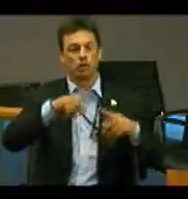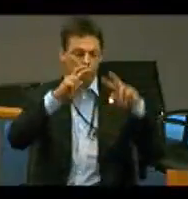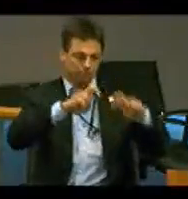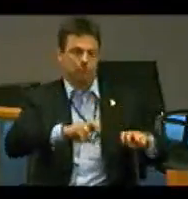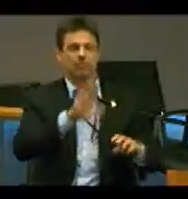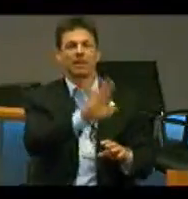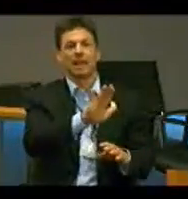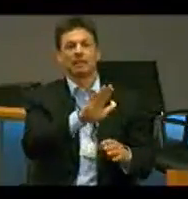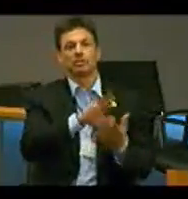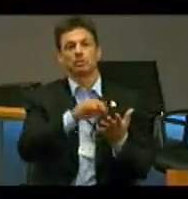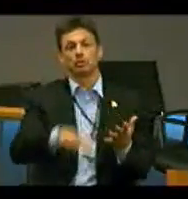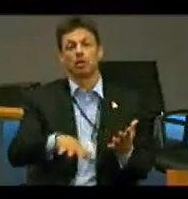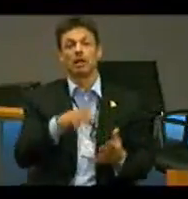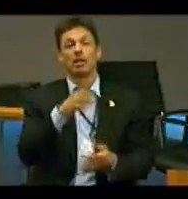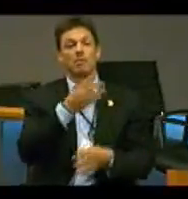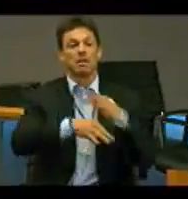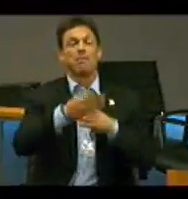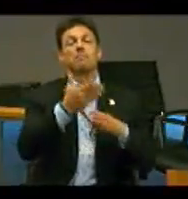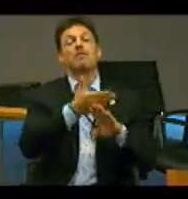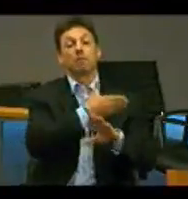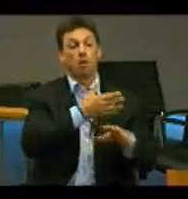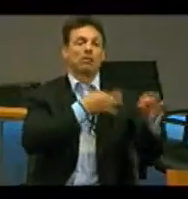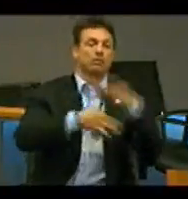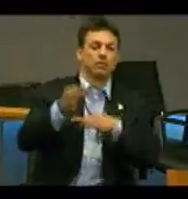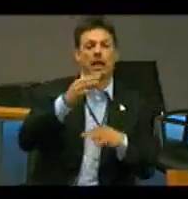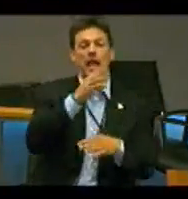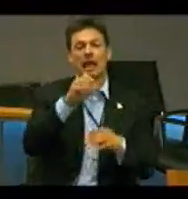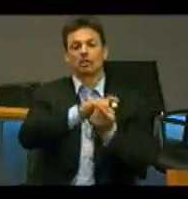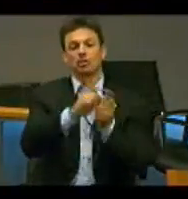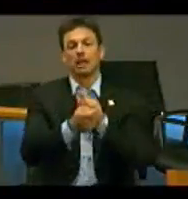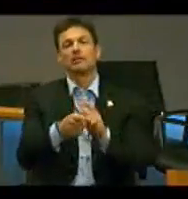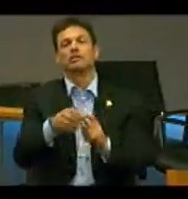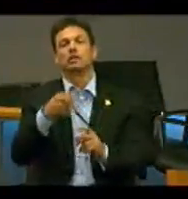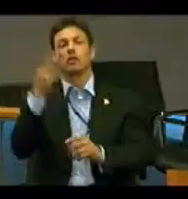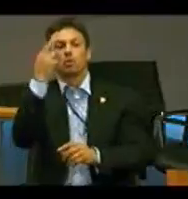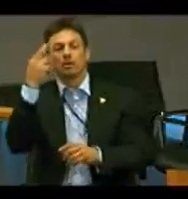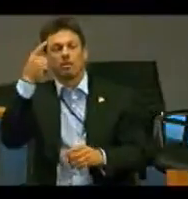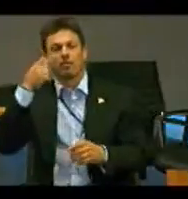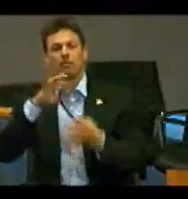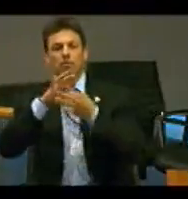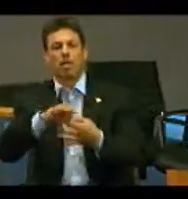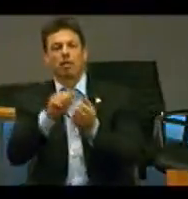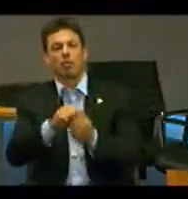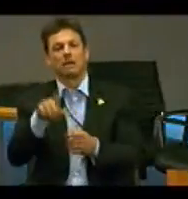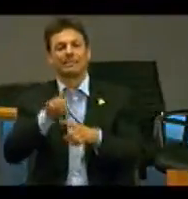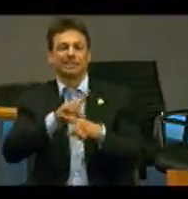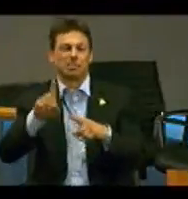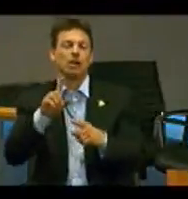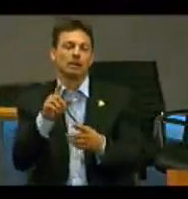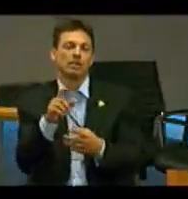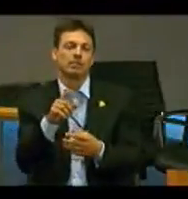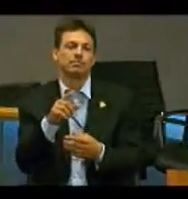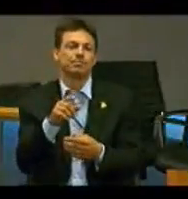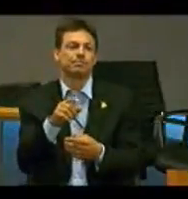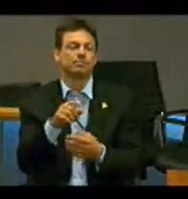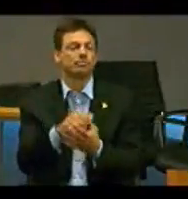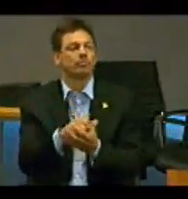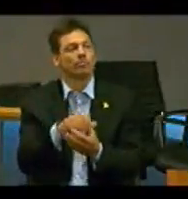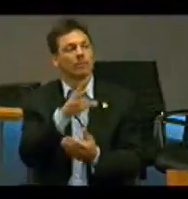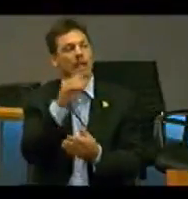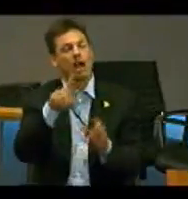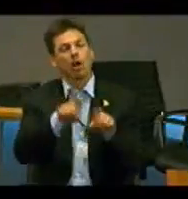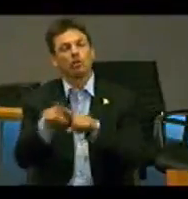before significant changes in placement, including changes made for disciplinary reasons. OCR also identified within